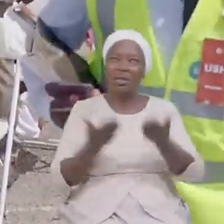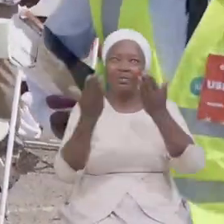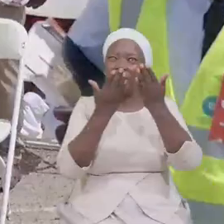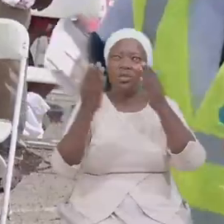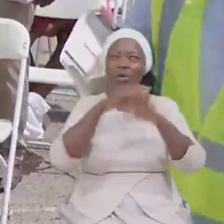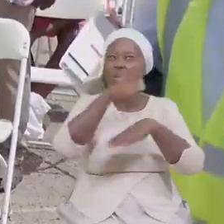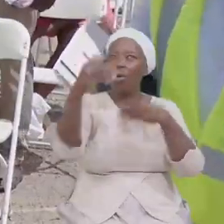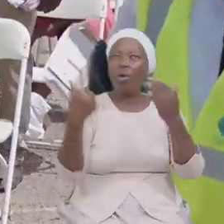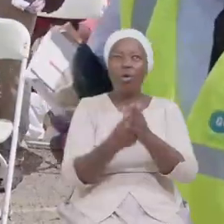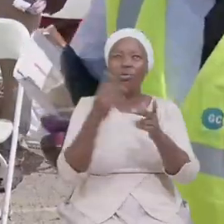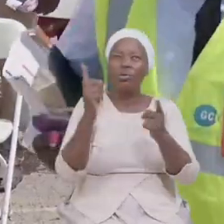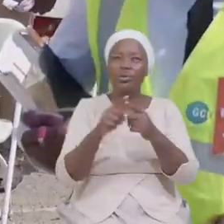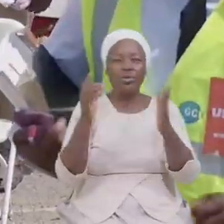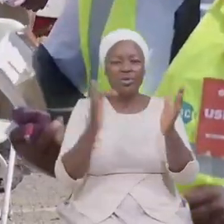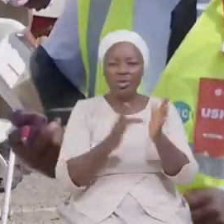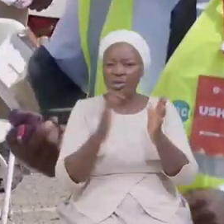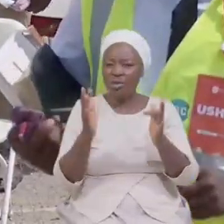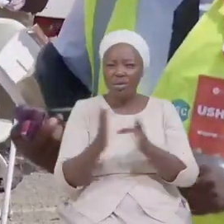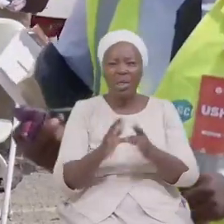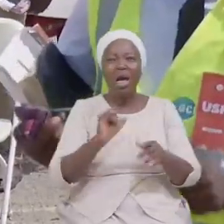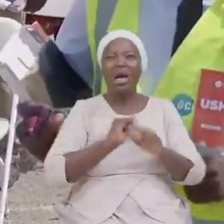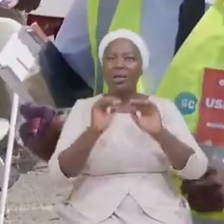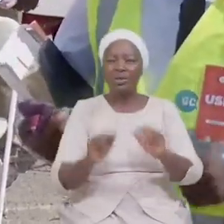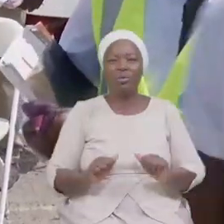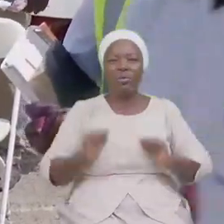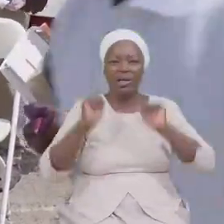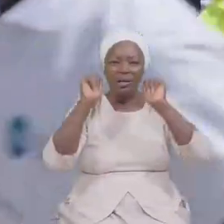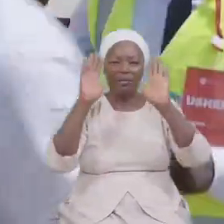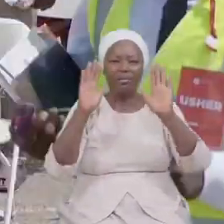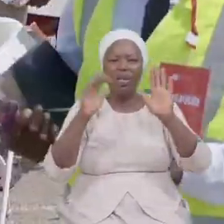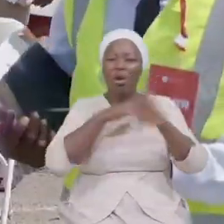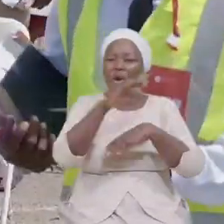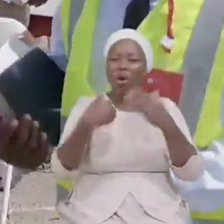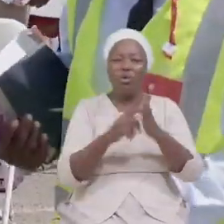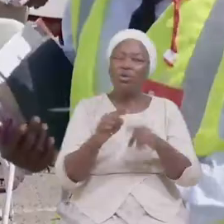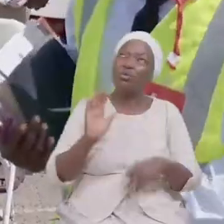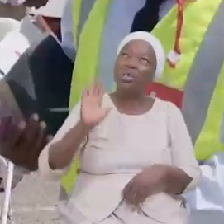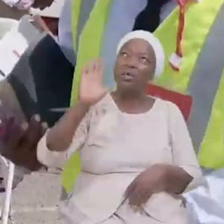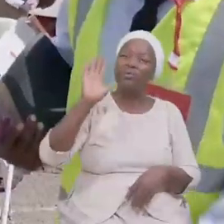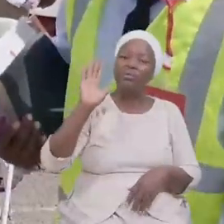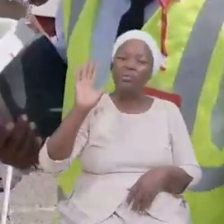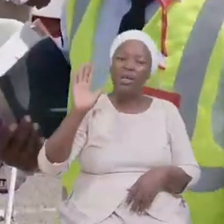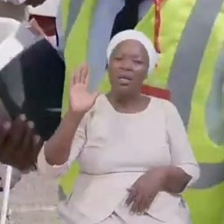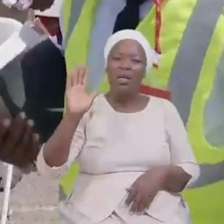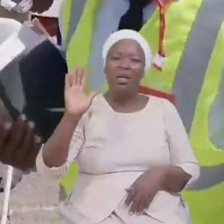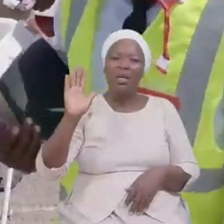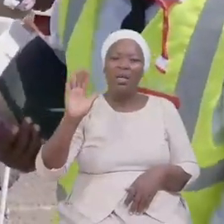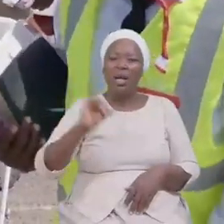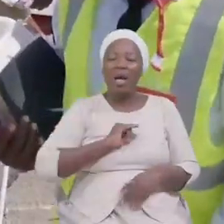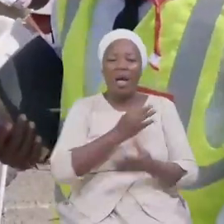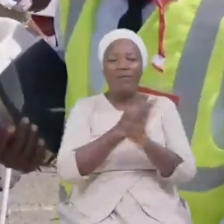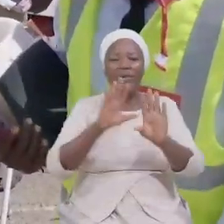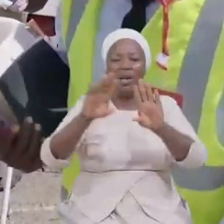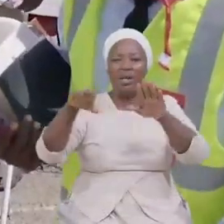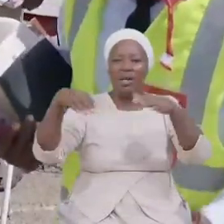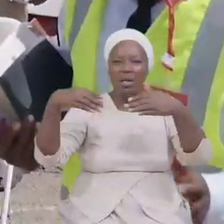to Jesus. I surrender all to Him. I freely